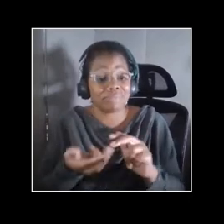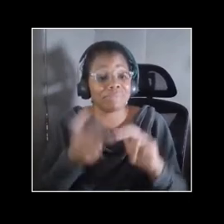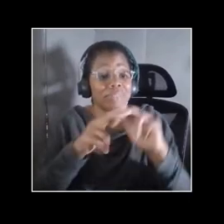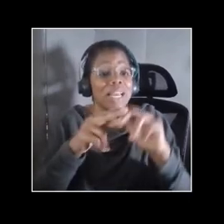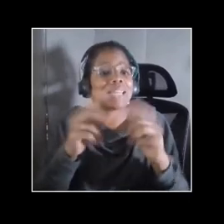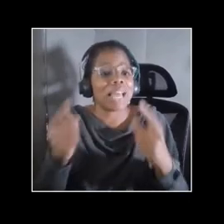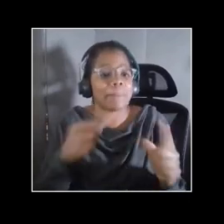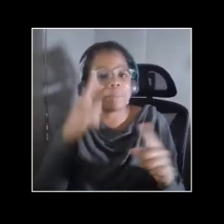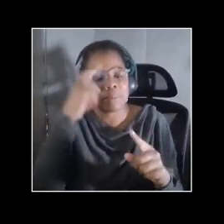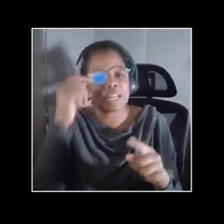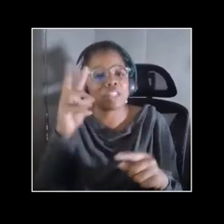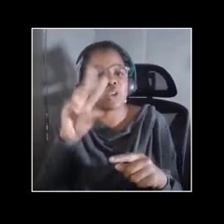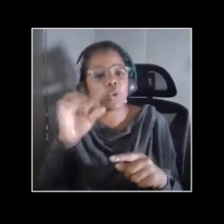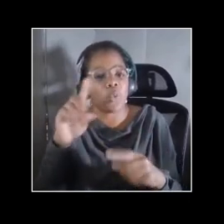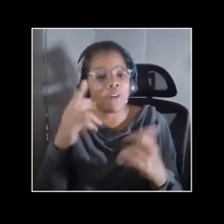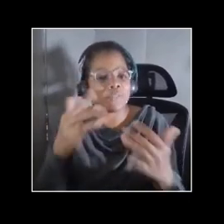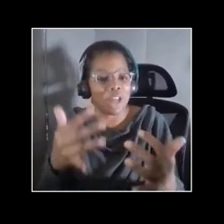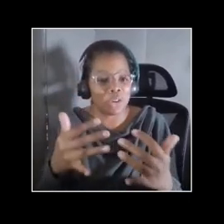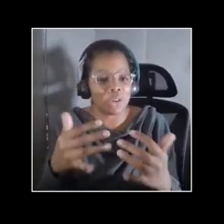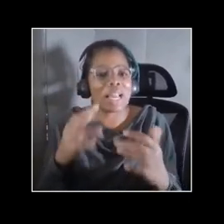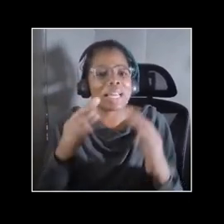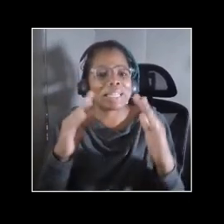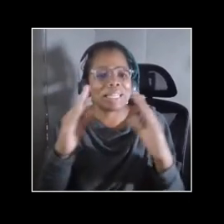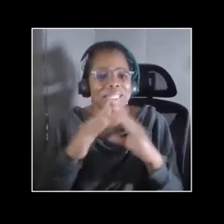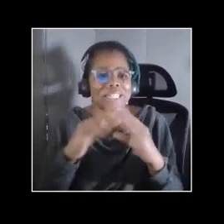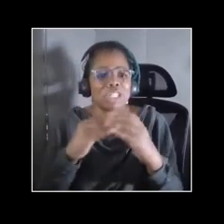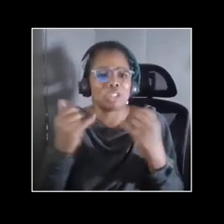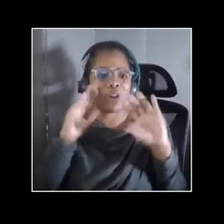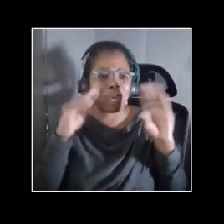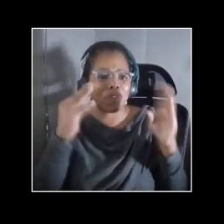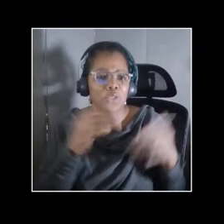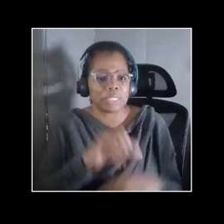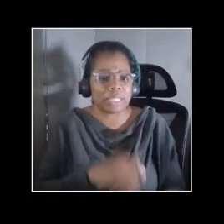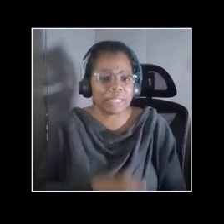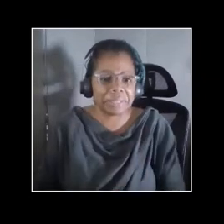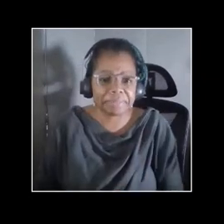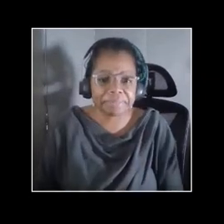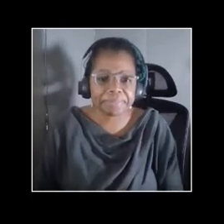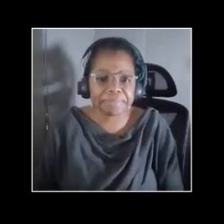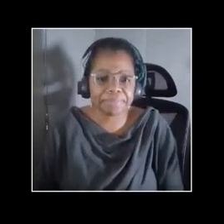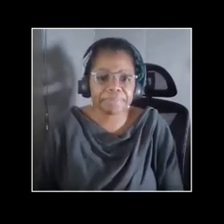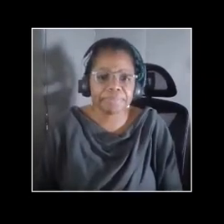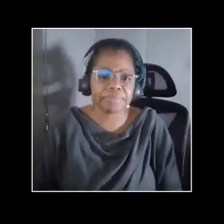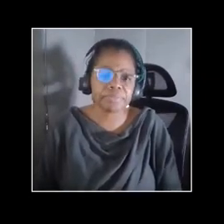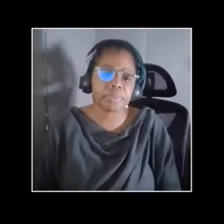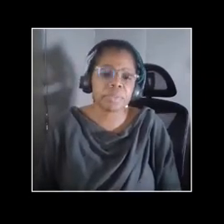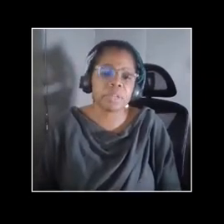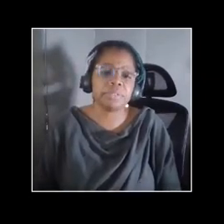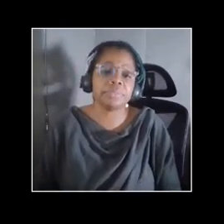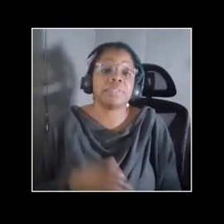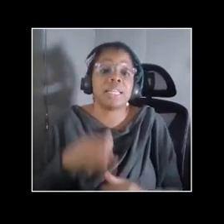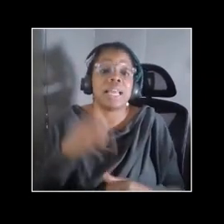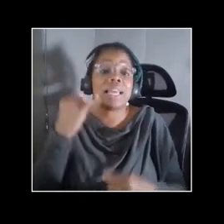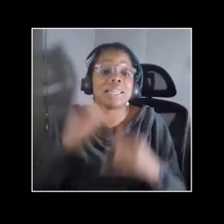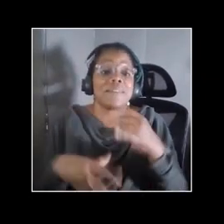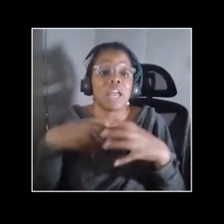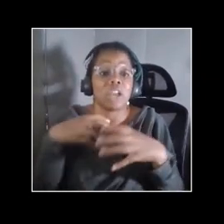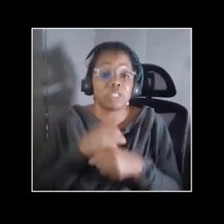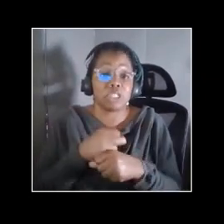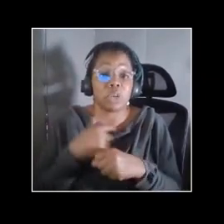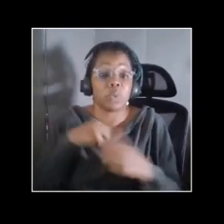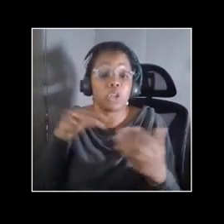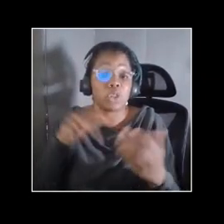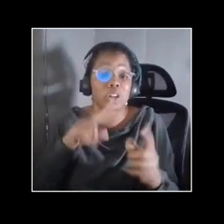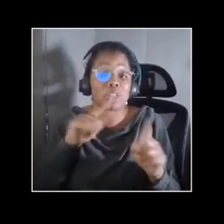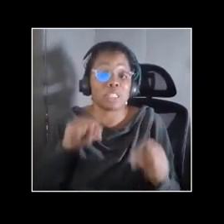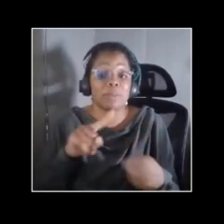happen because of wildfires that cities are really starting to focus in on. So the final summary, we looked at the response